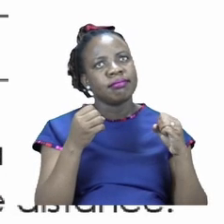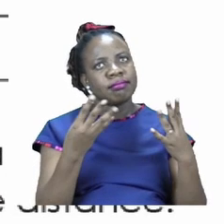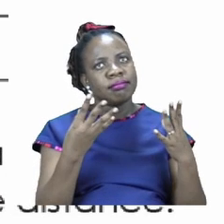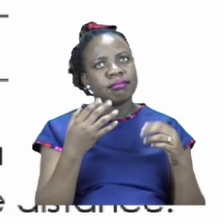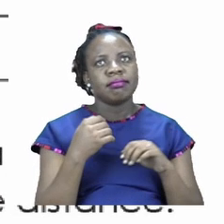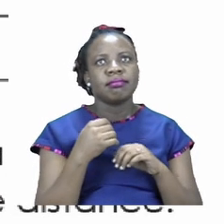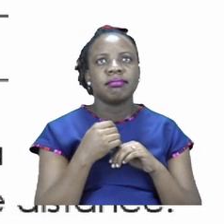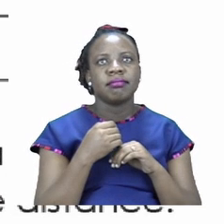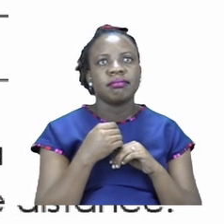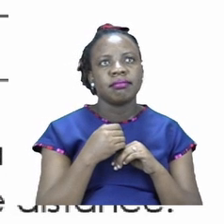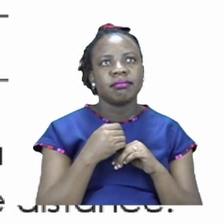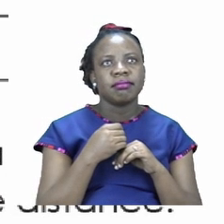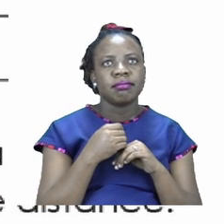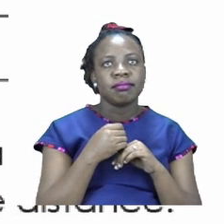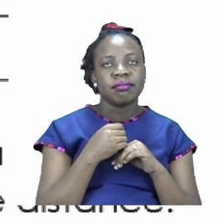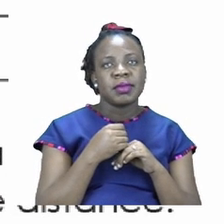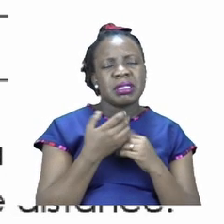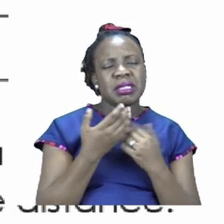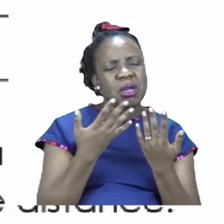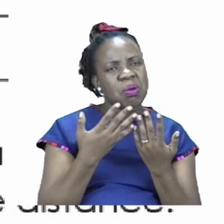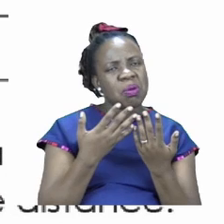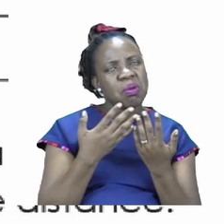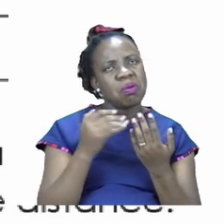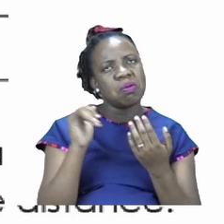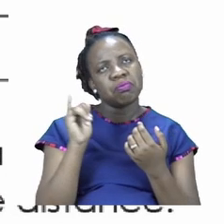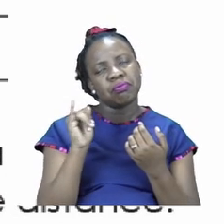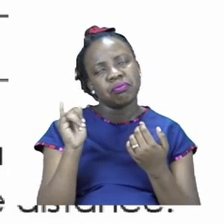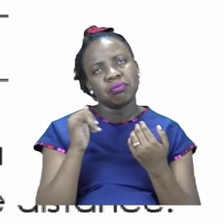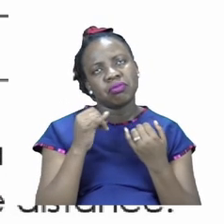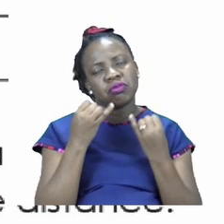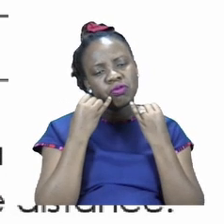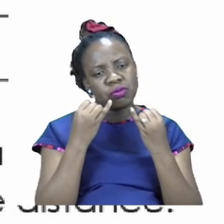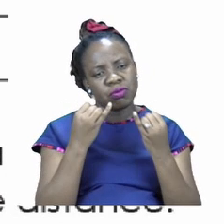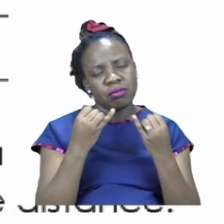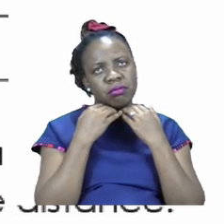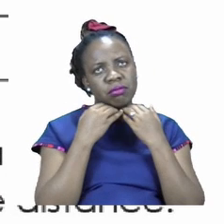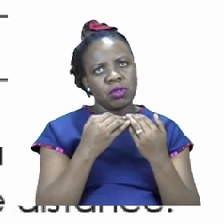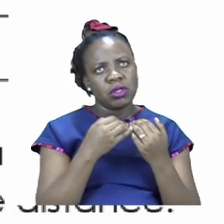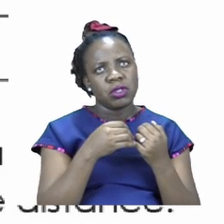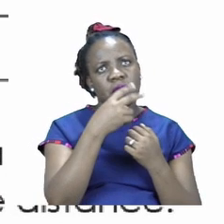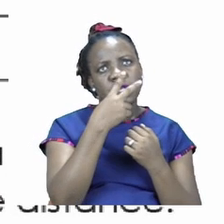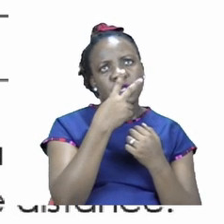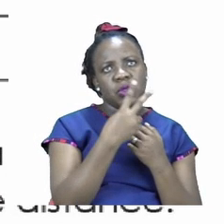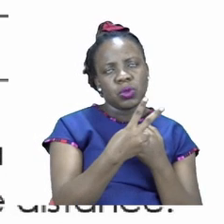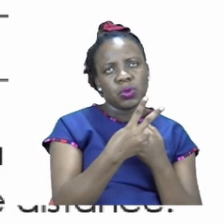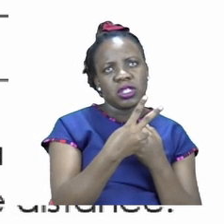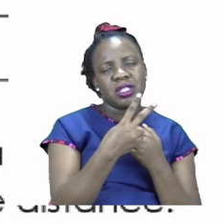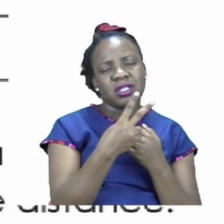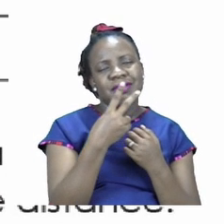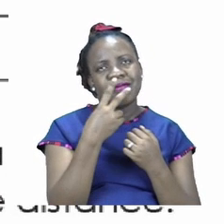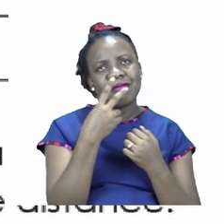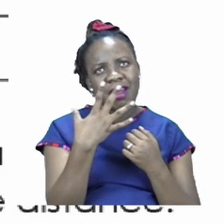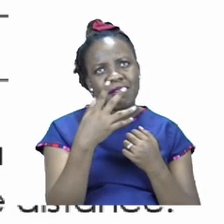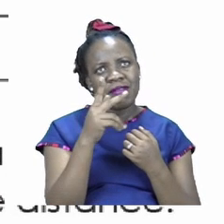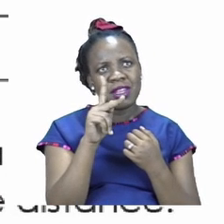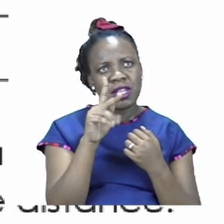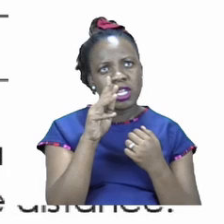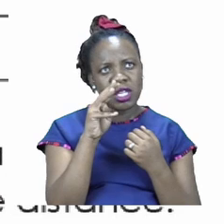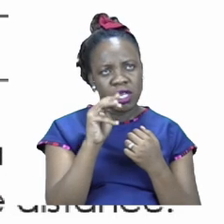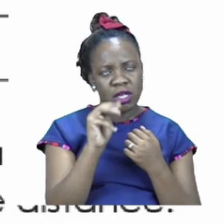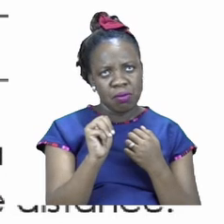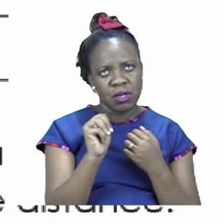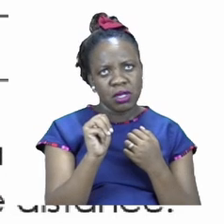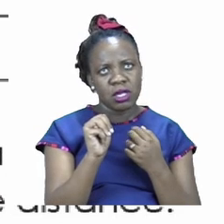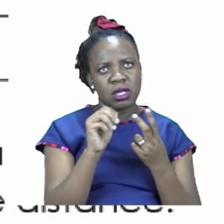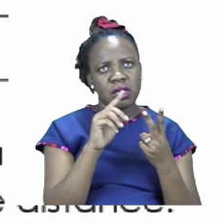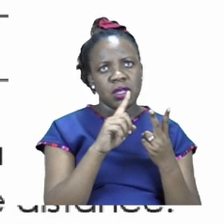have been given the number 4, and we have been told that she does this back and forth, which means